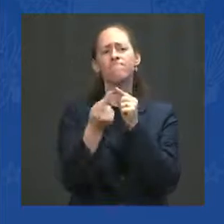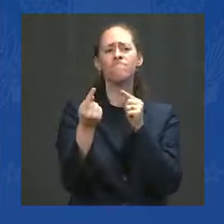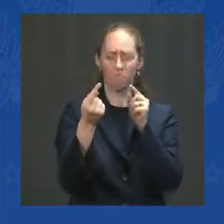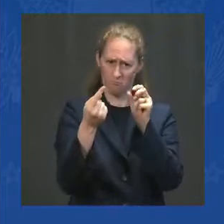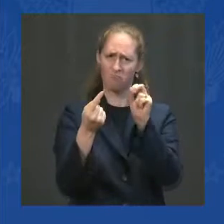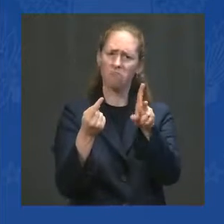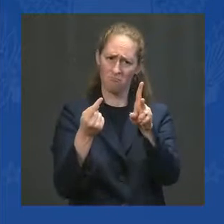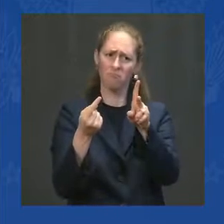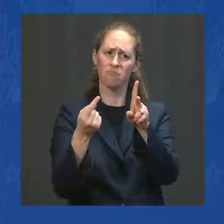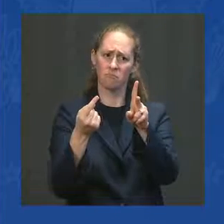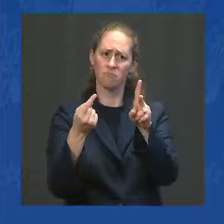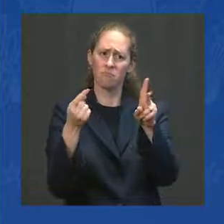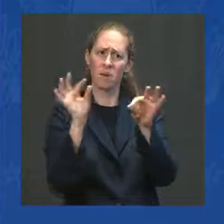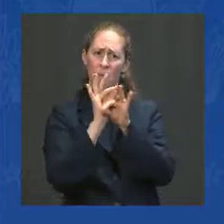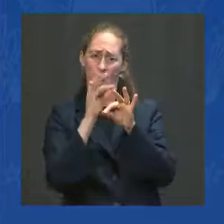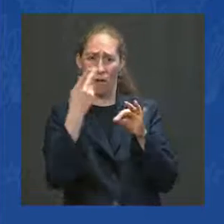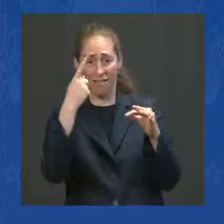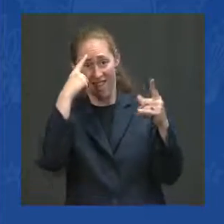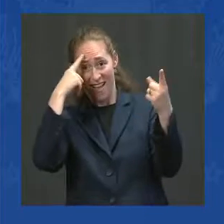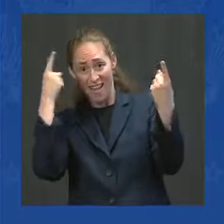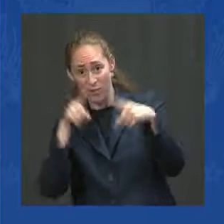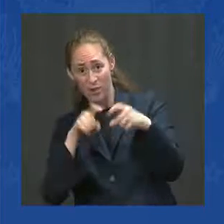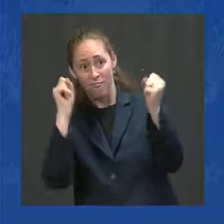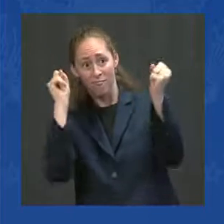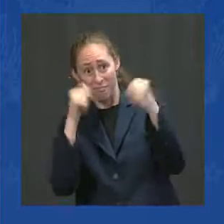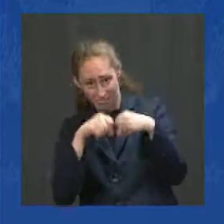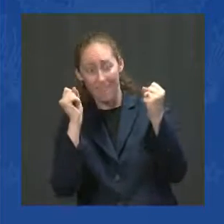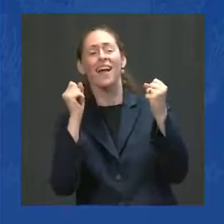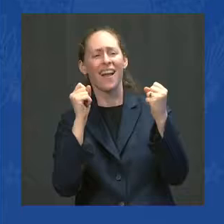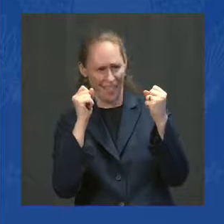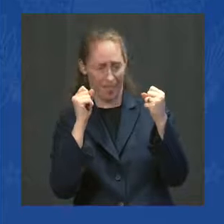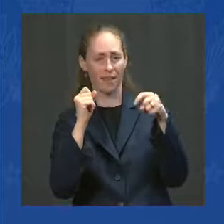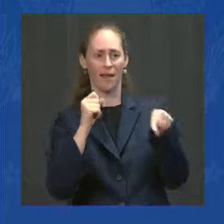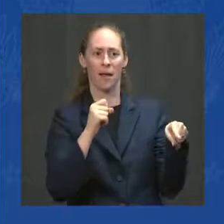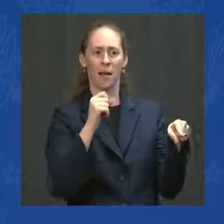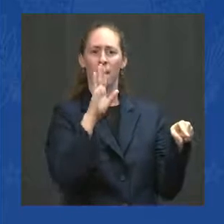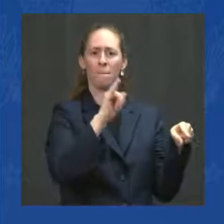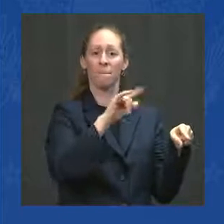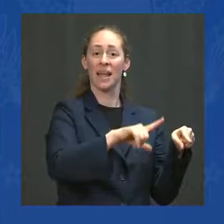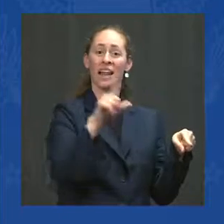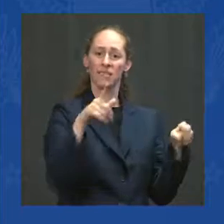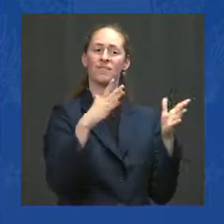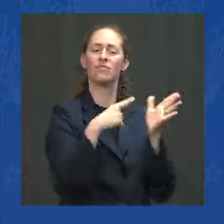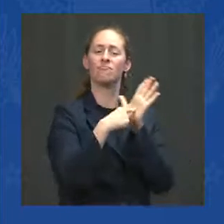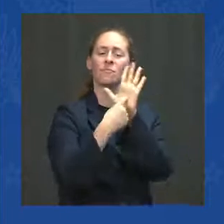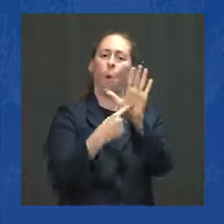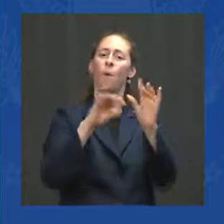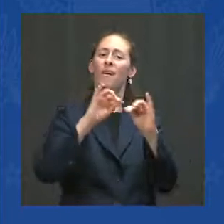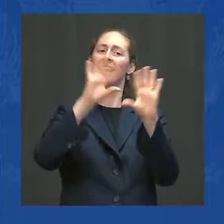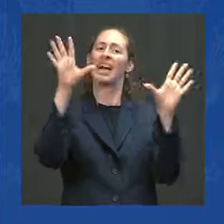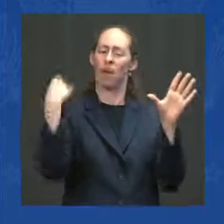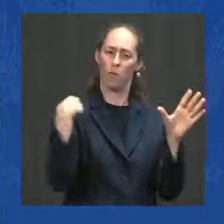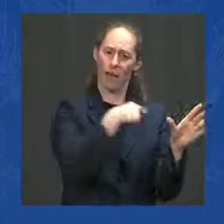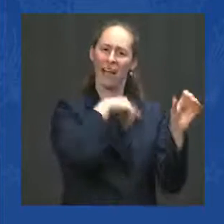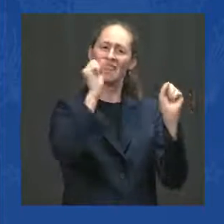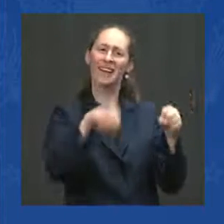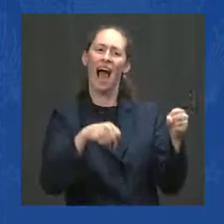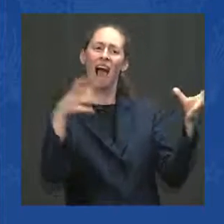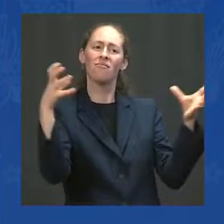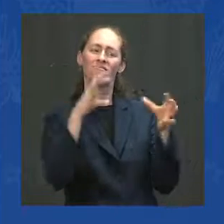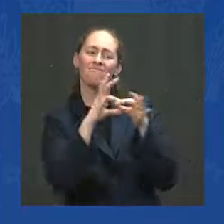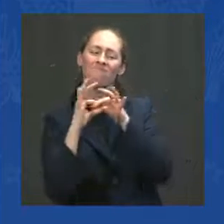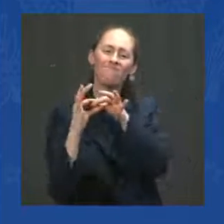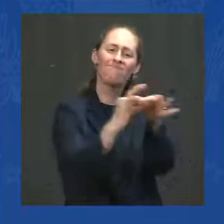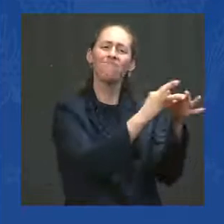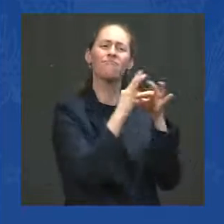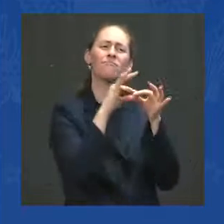should. And here on this bill, we prove that we can still come together to do big things, important things